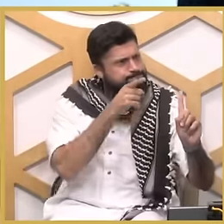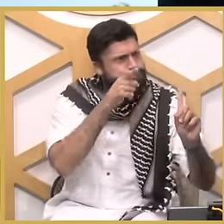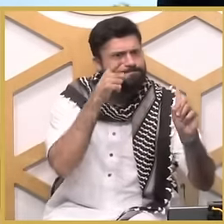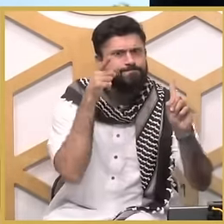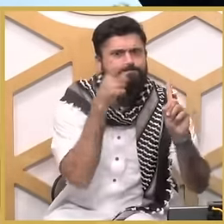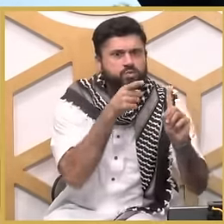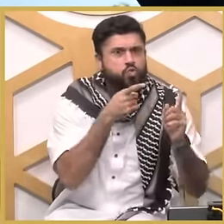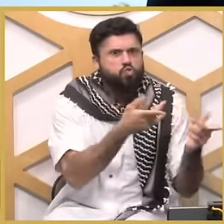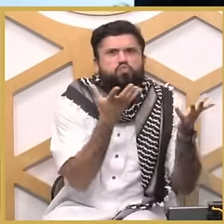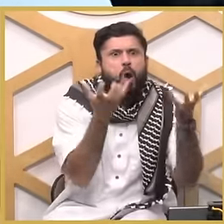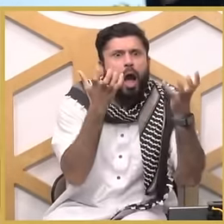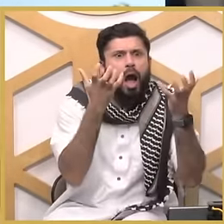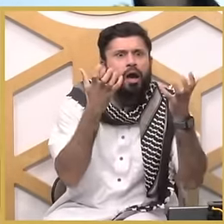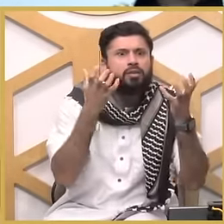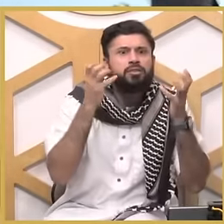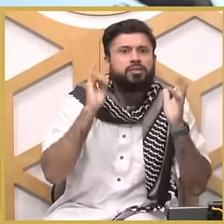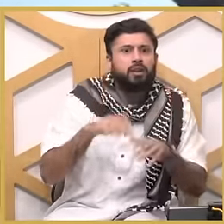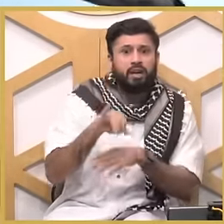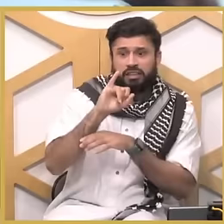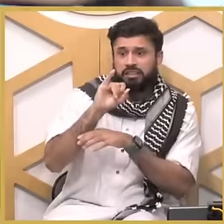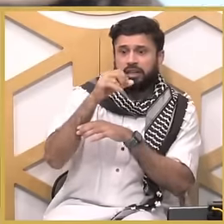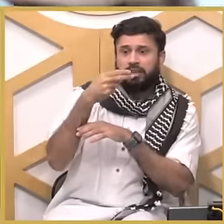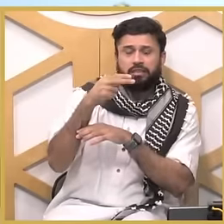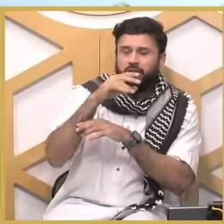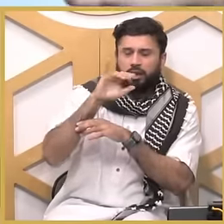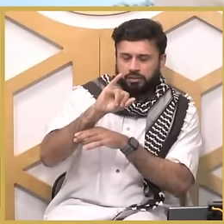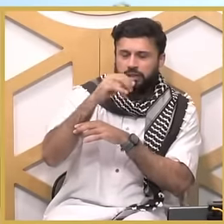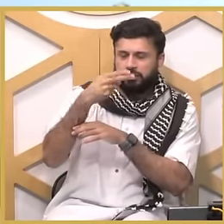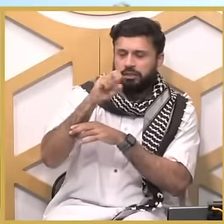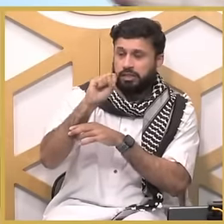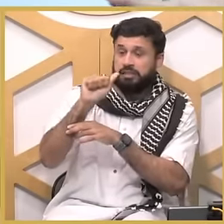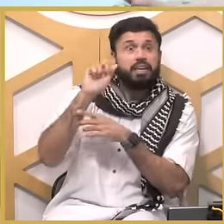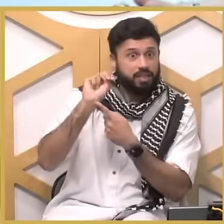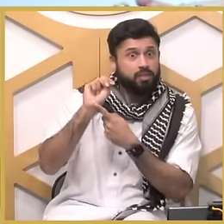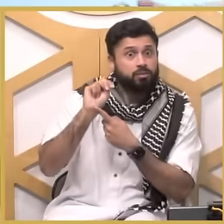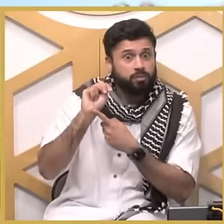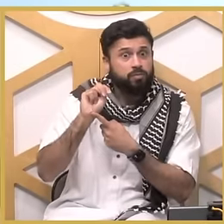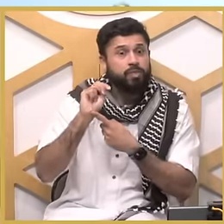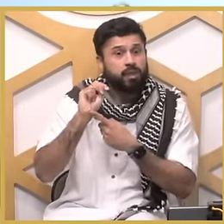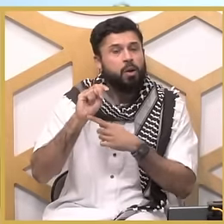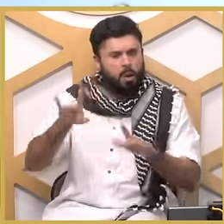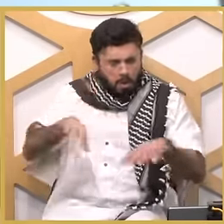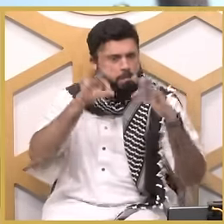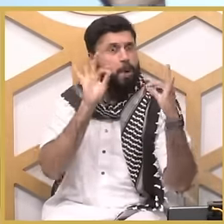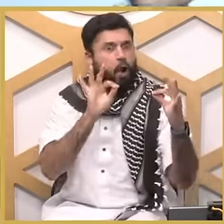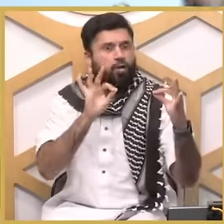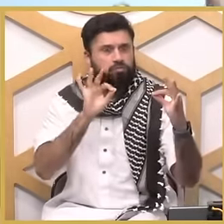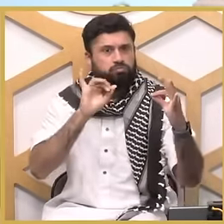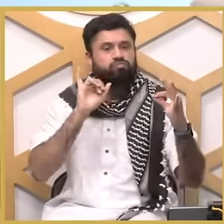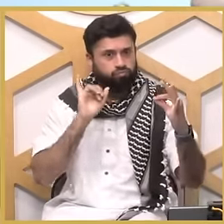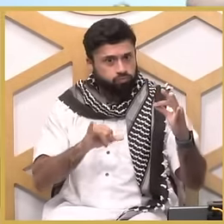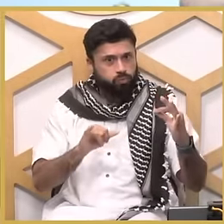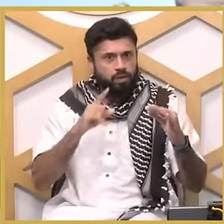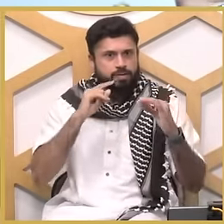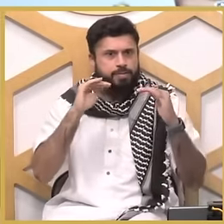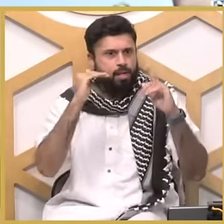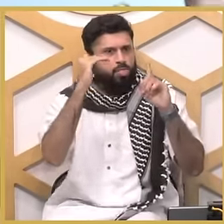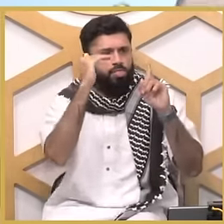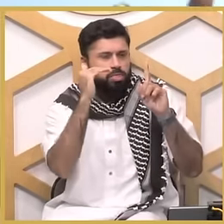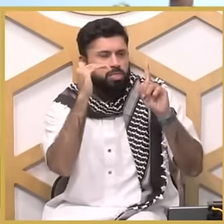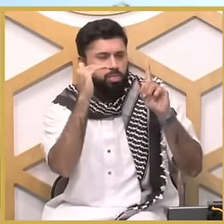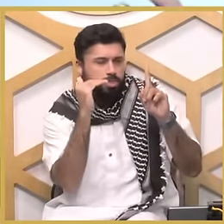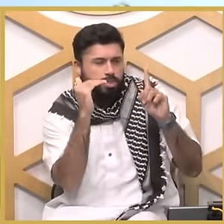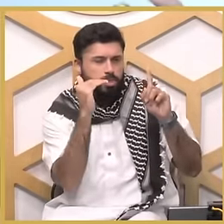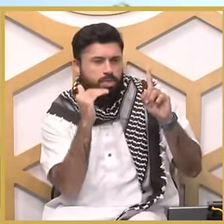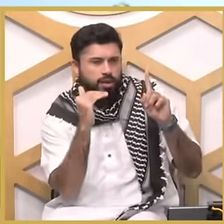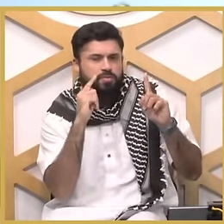you aim for iman and sometimes fall to Islam, alhamdulillah, you're still safe. But if you're merely aiming for Islam, then when